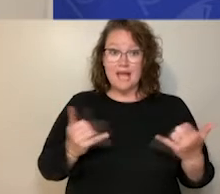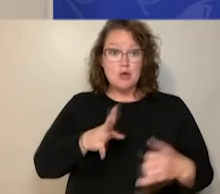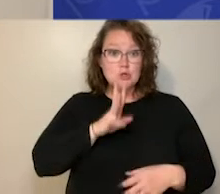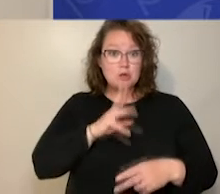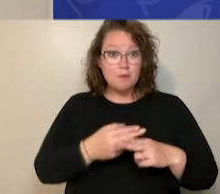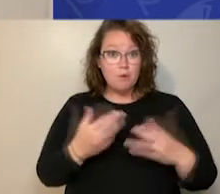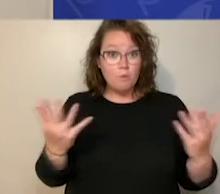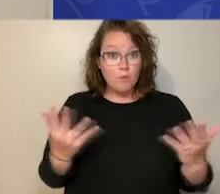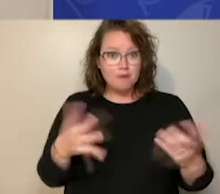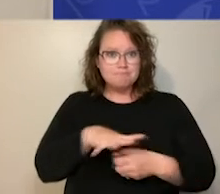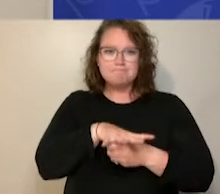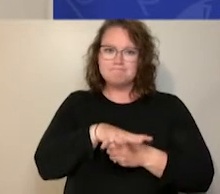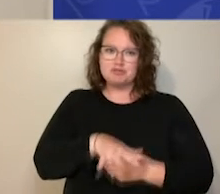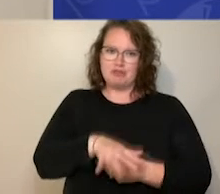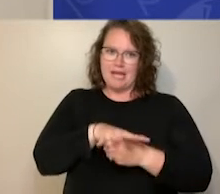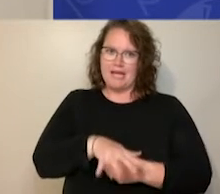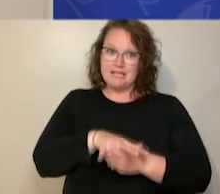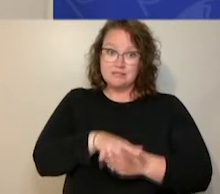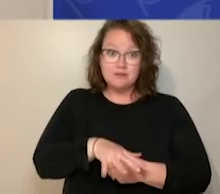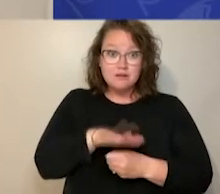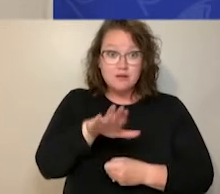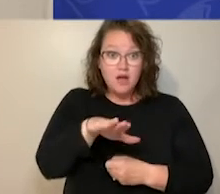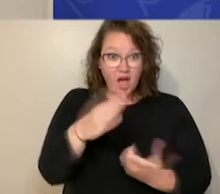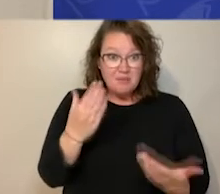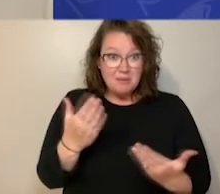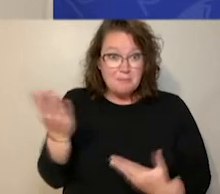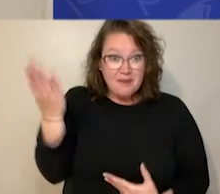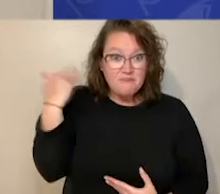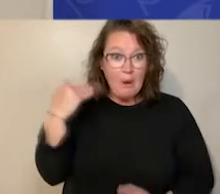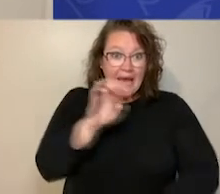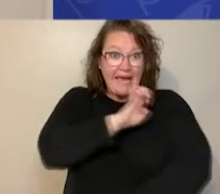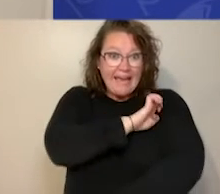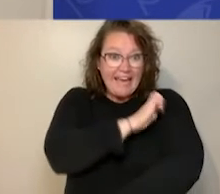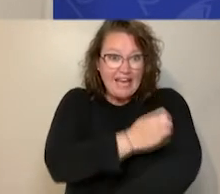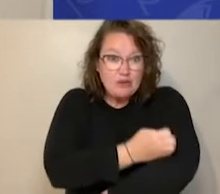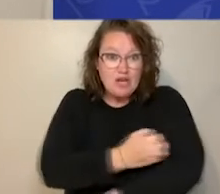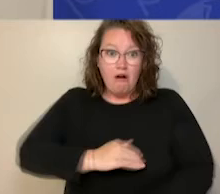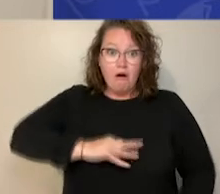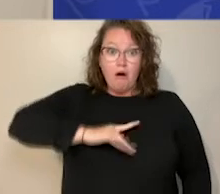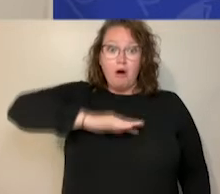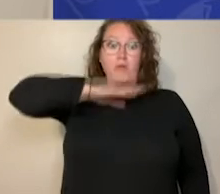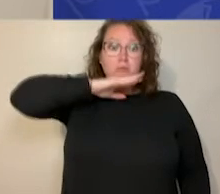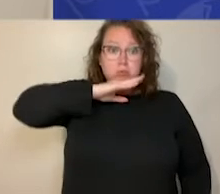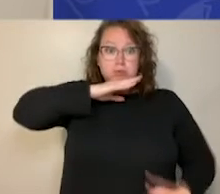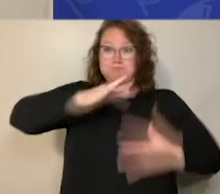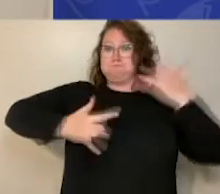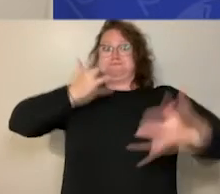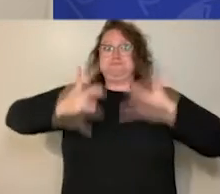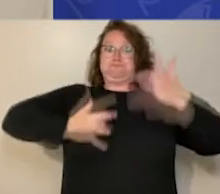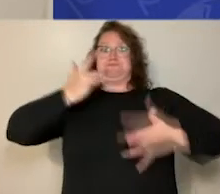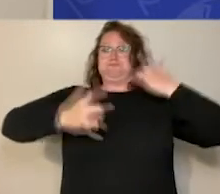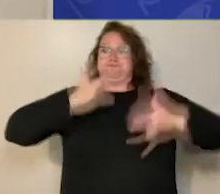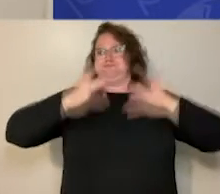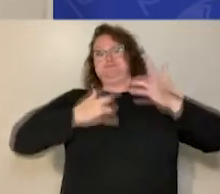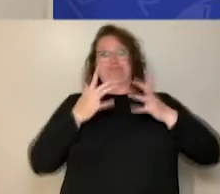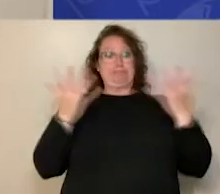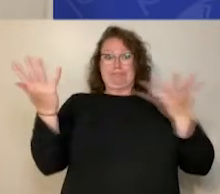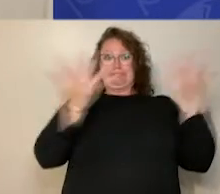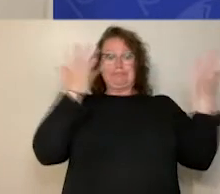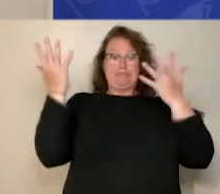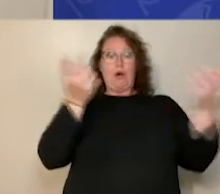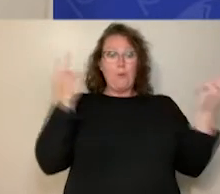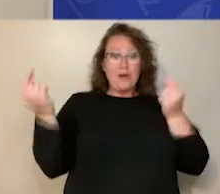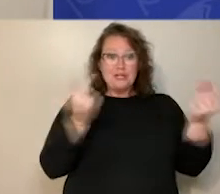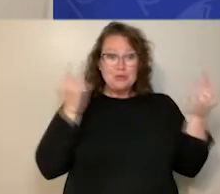Have you ever had so much energy in your body that you didn't know what to do with it? That's your body's way of letting you know that